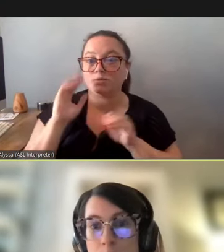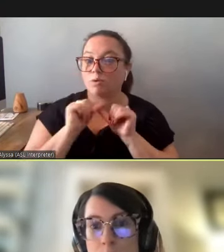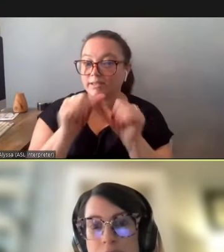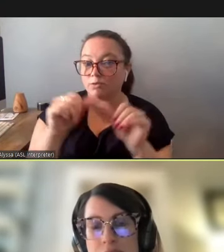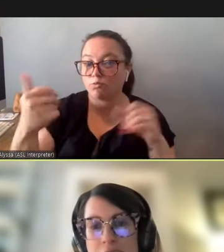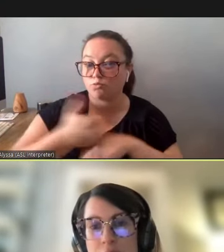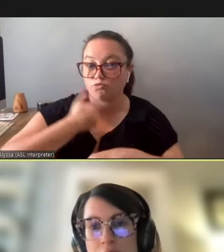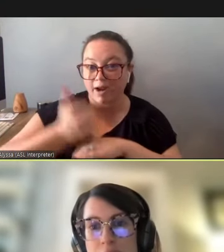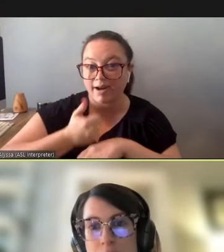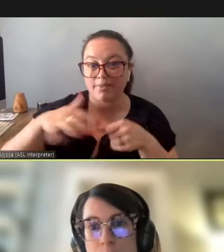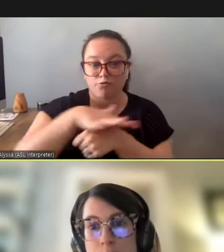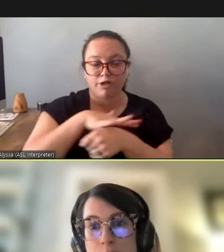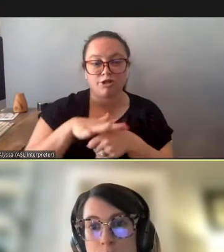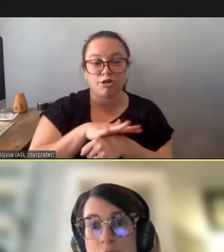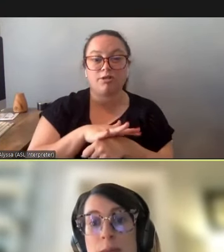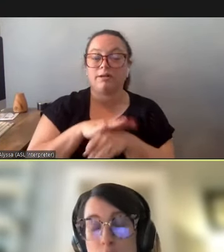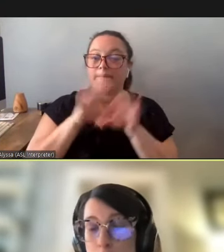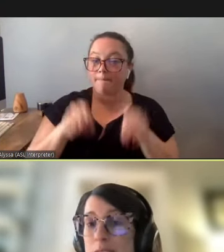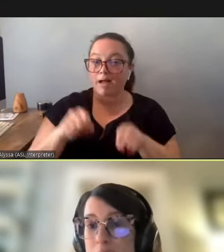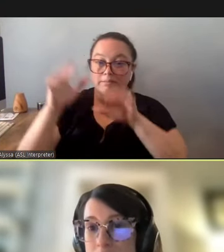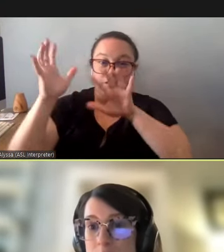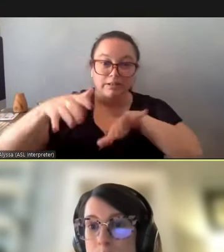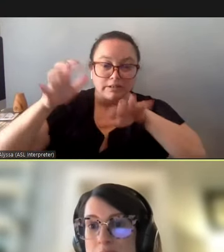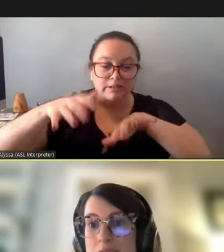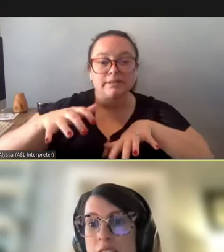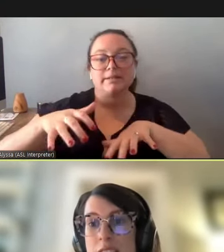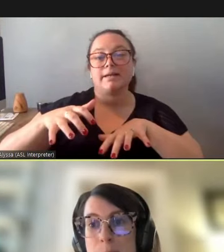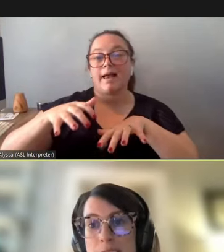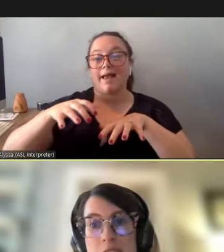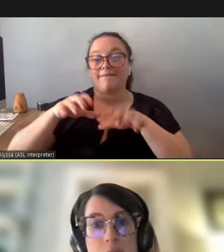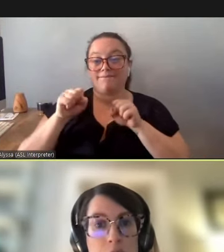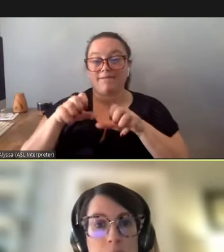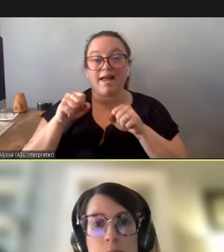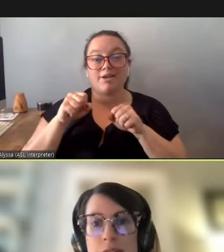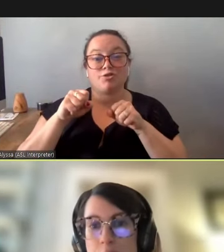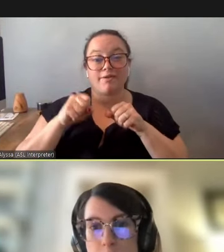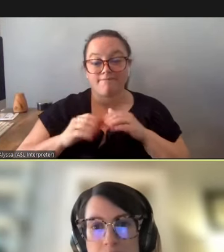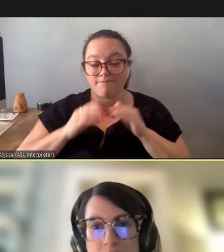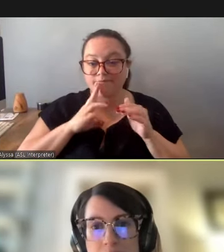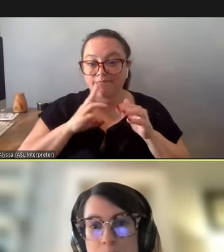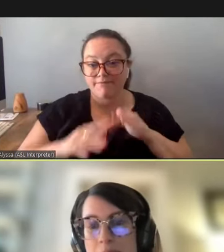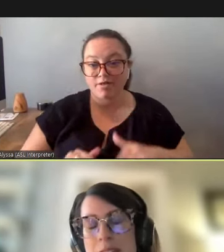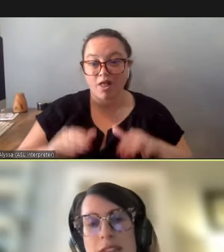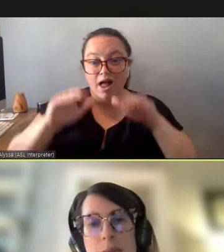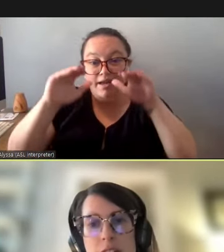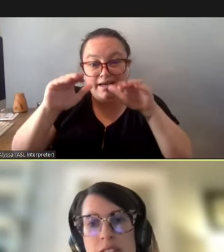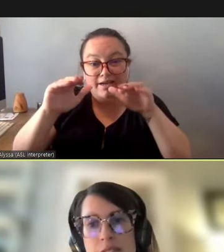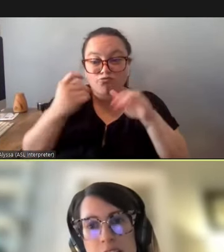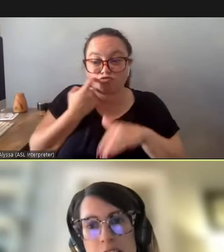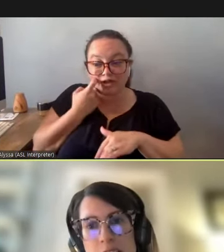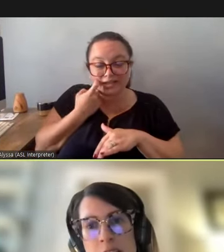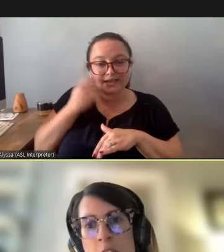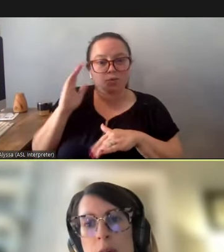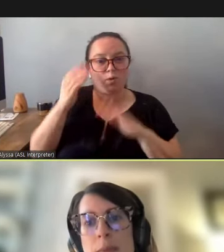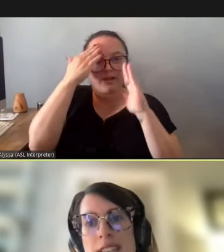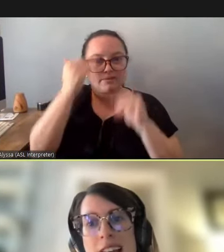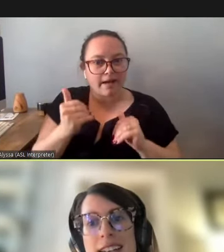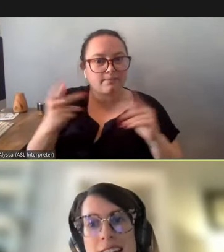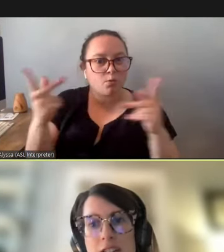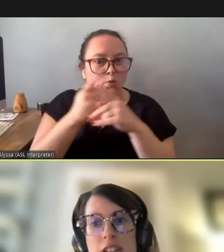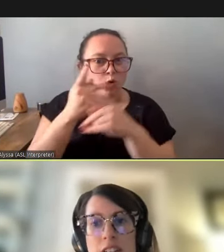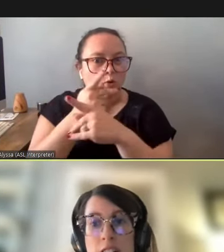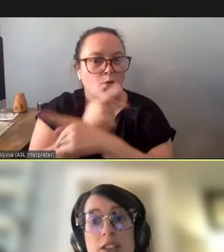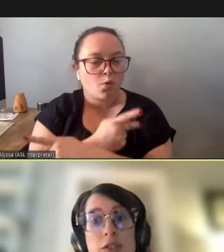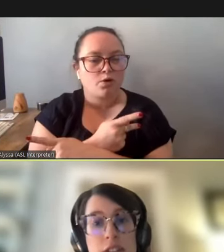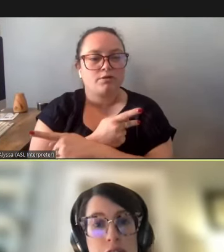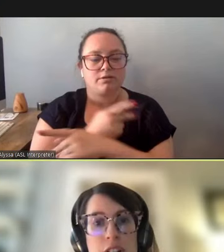Torrential downpours and flash flooding from storms in recent weeks are expected to occur more frequently and become even more severe. We must act